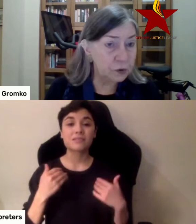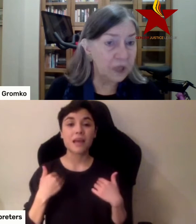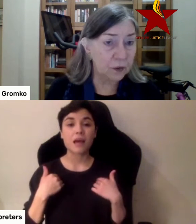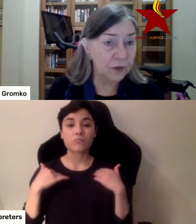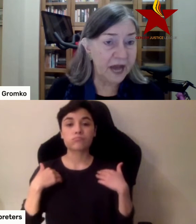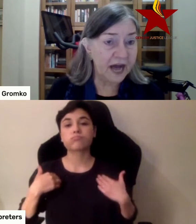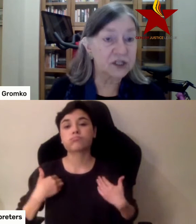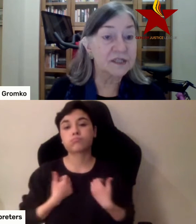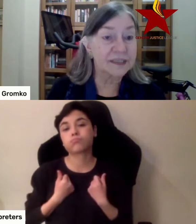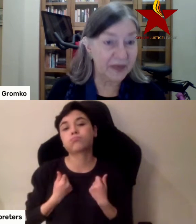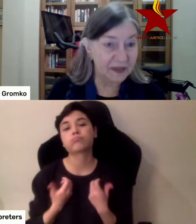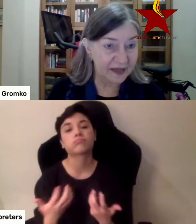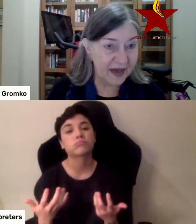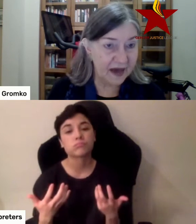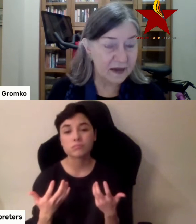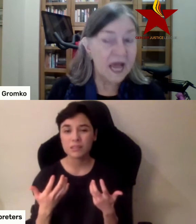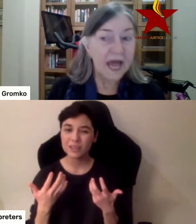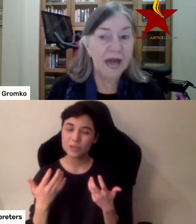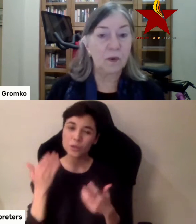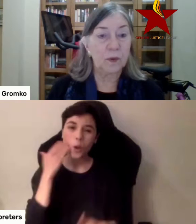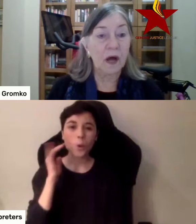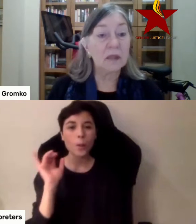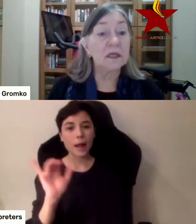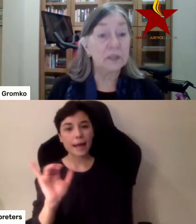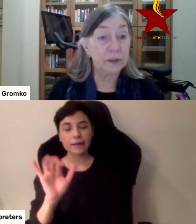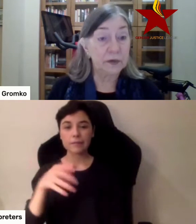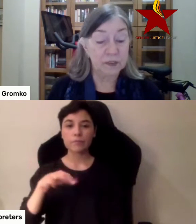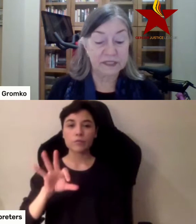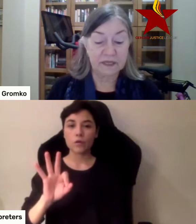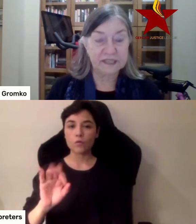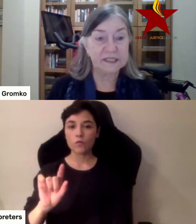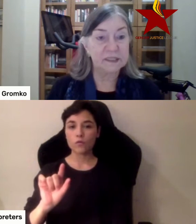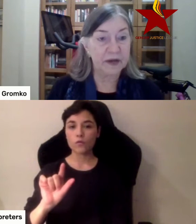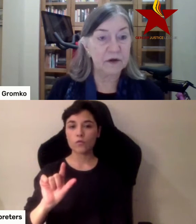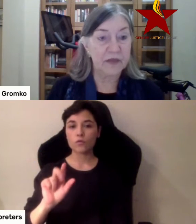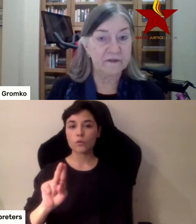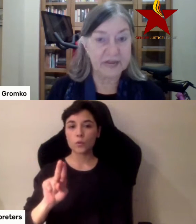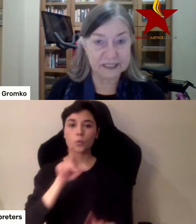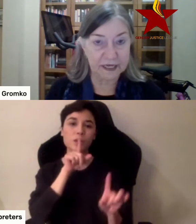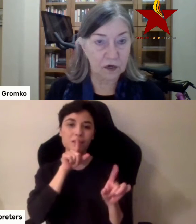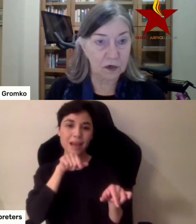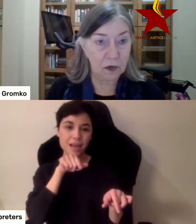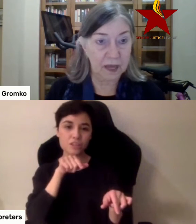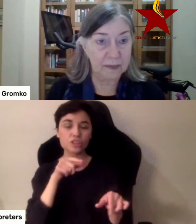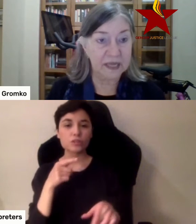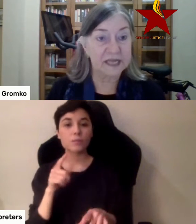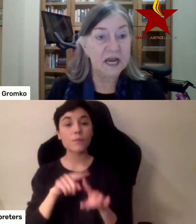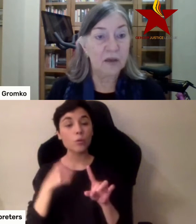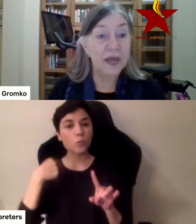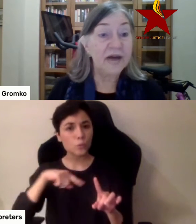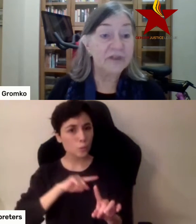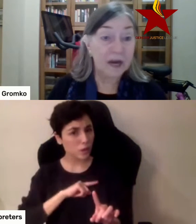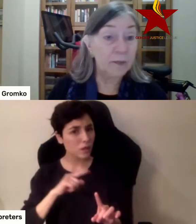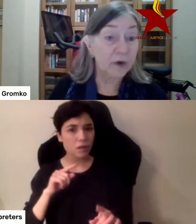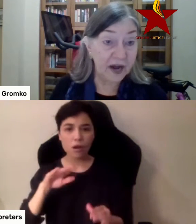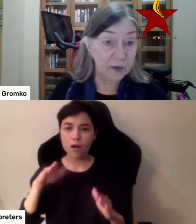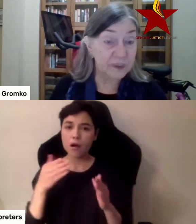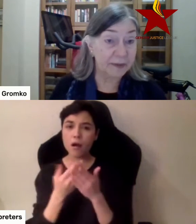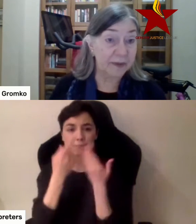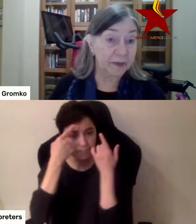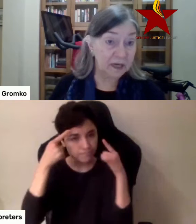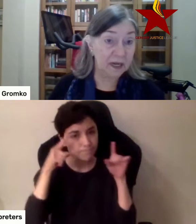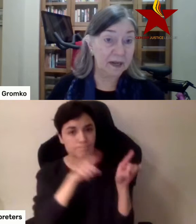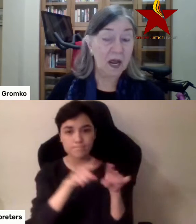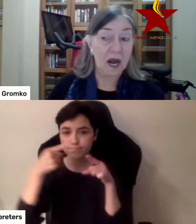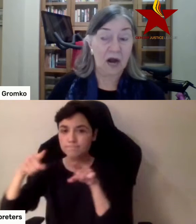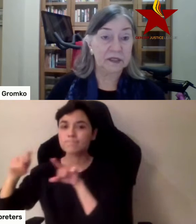call a flu-like reaction, something like that. And what we all concluded was that this is better than a ventilator, okay? Because we have a number of